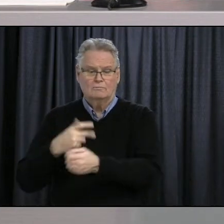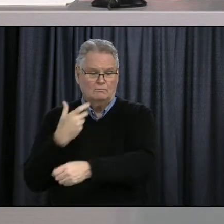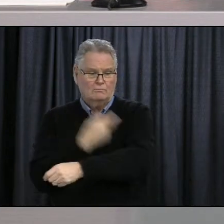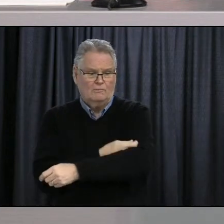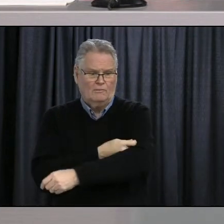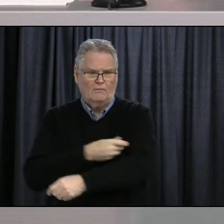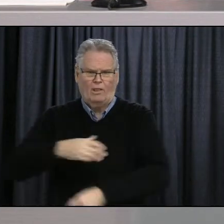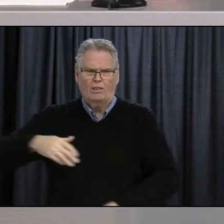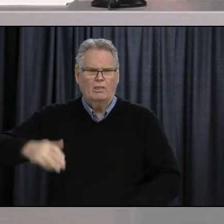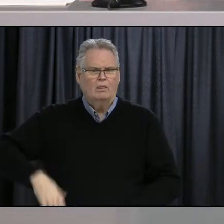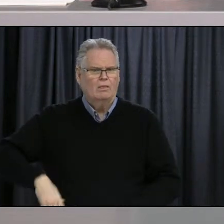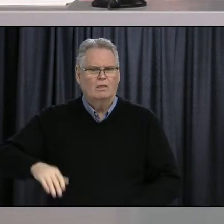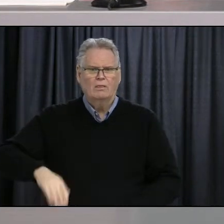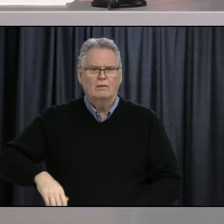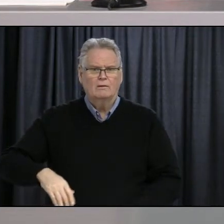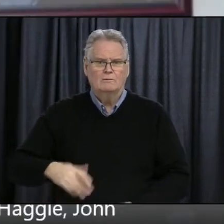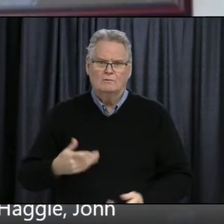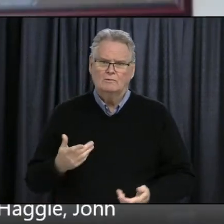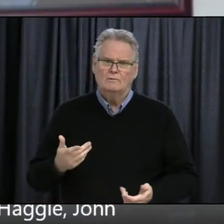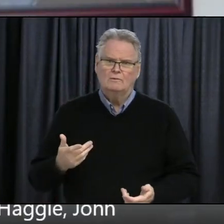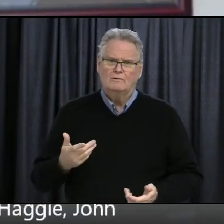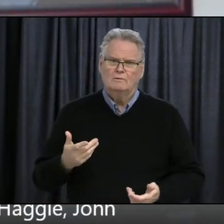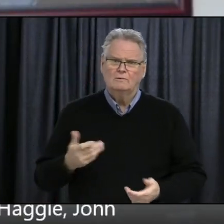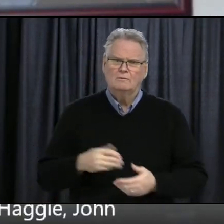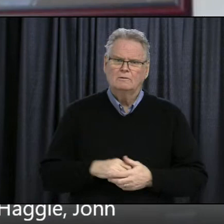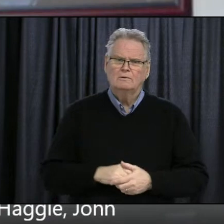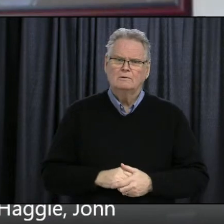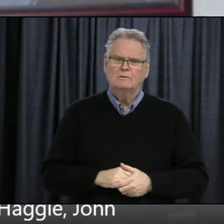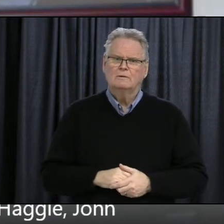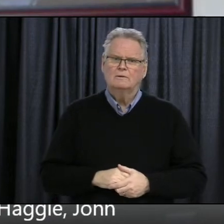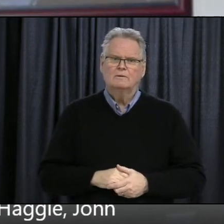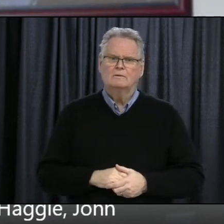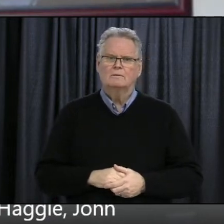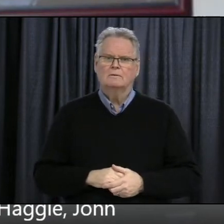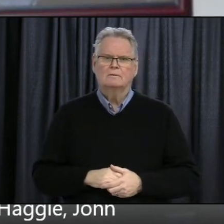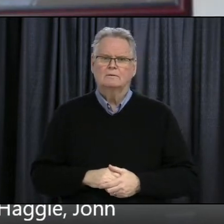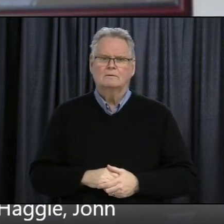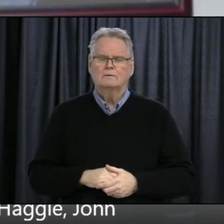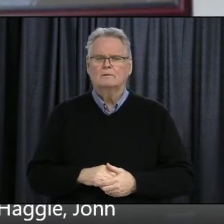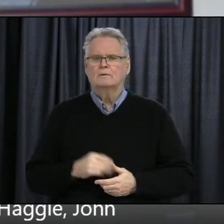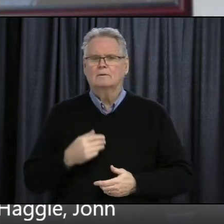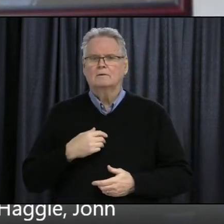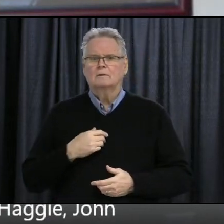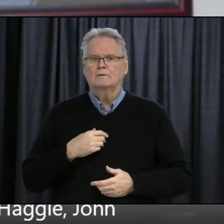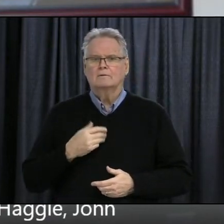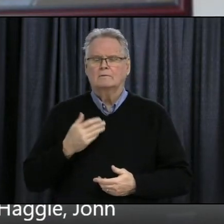I couldn't speak to the figure of healthcare workers that have yet had their vaccination. We